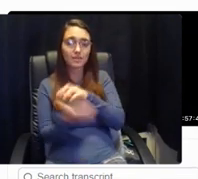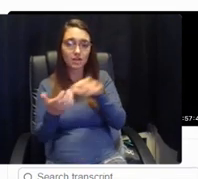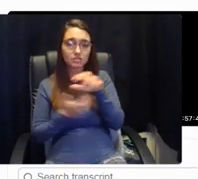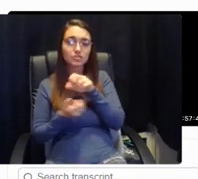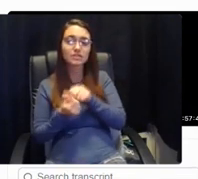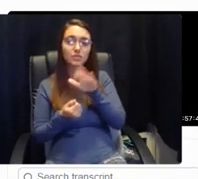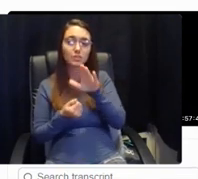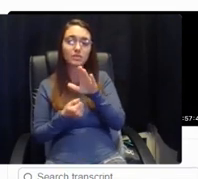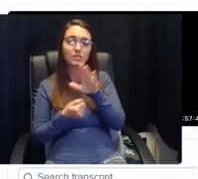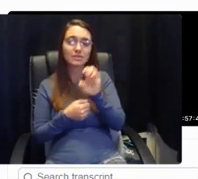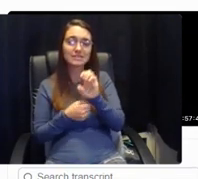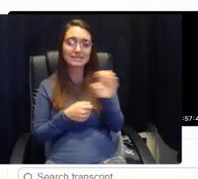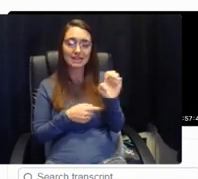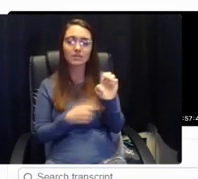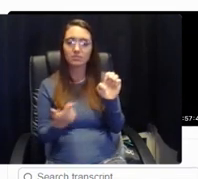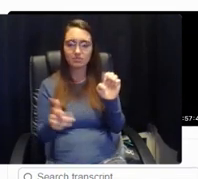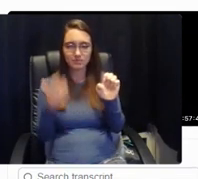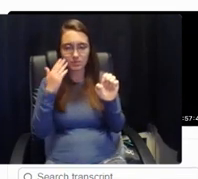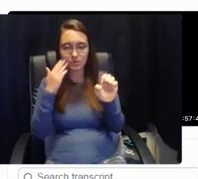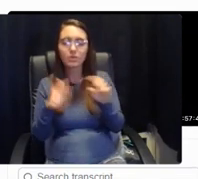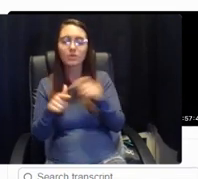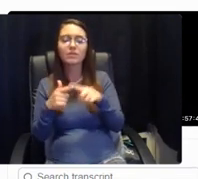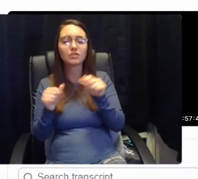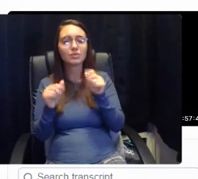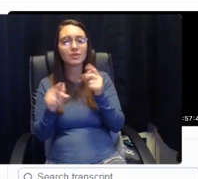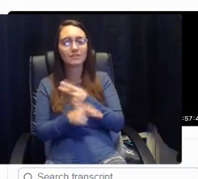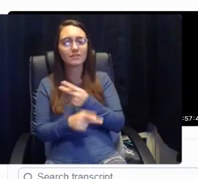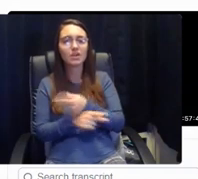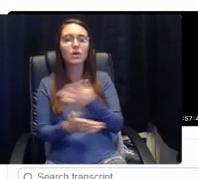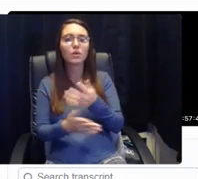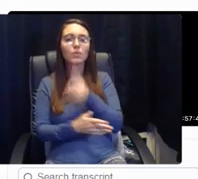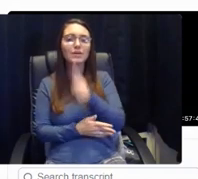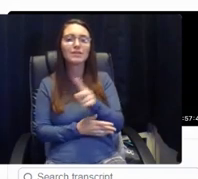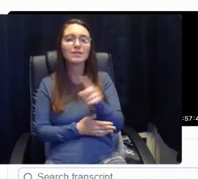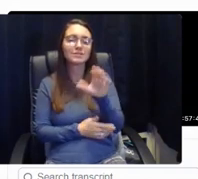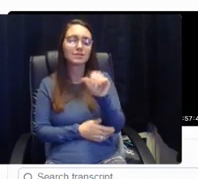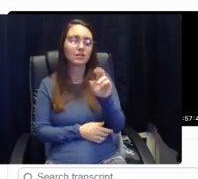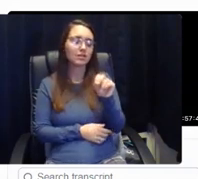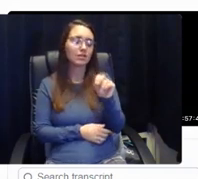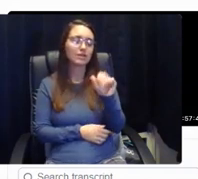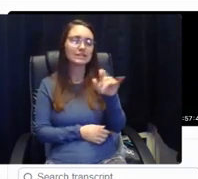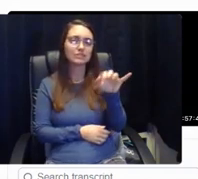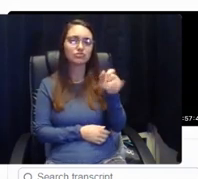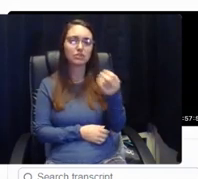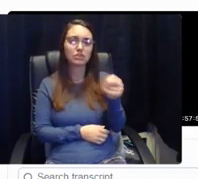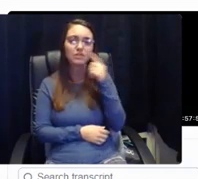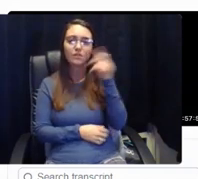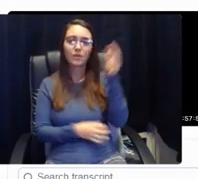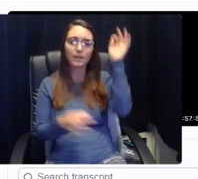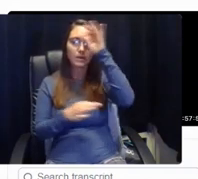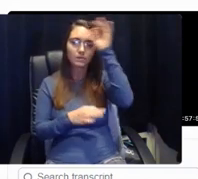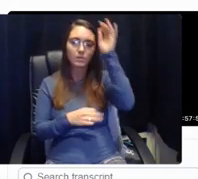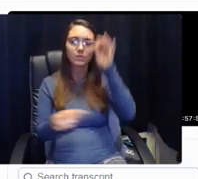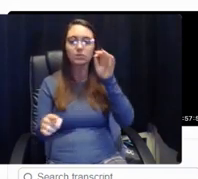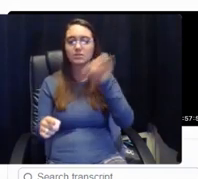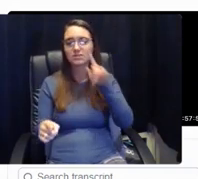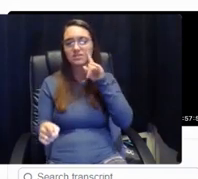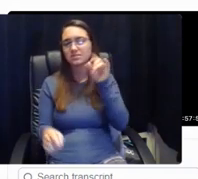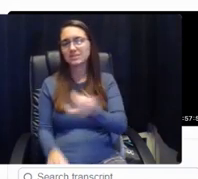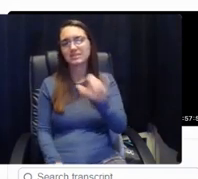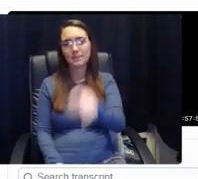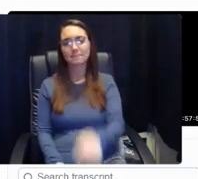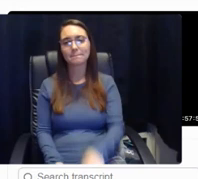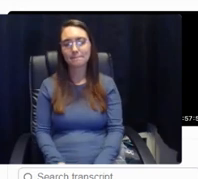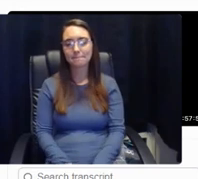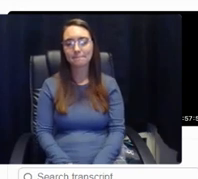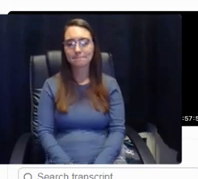know. Then you can find out what is the concentration of your unknown. Again, this is always the same, right?